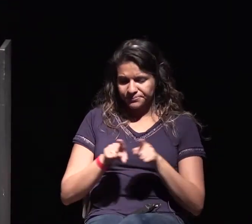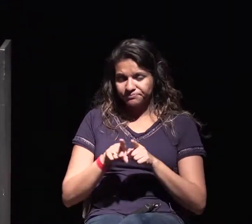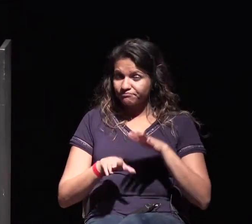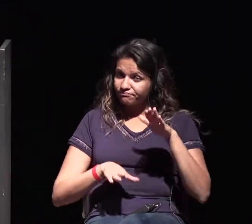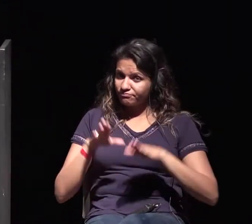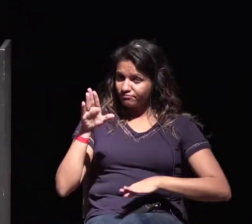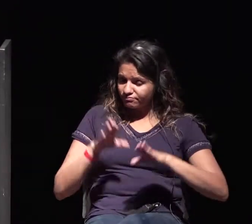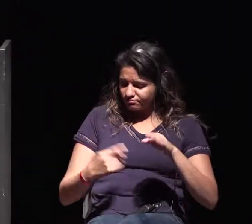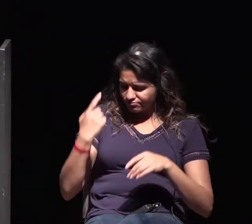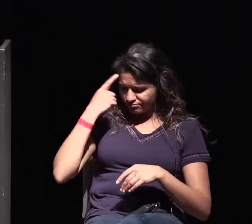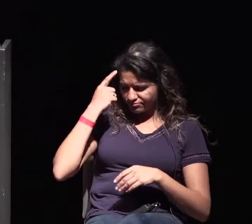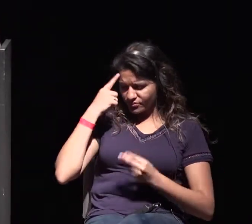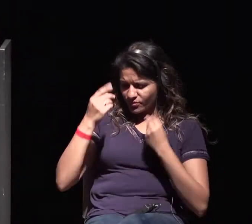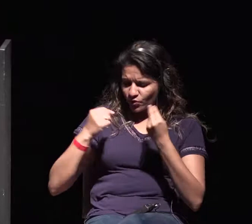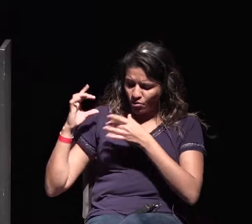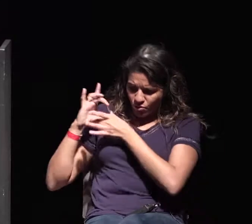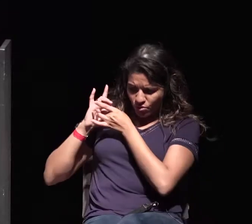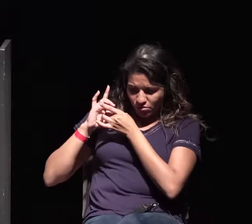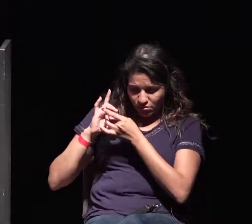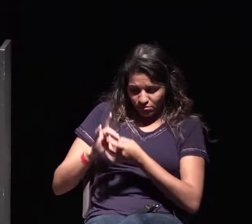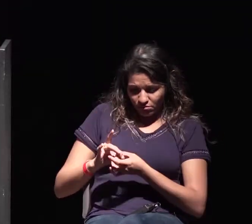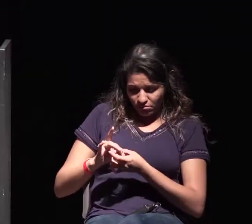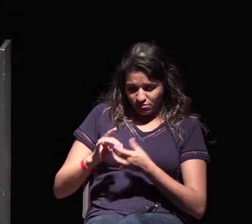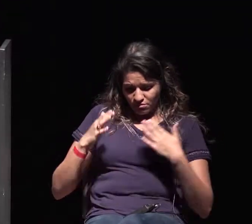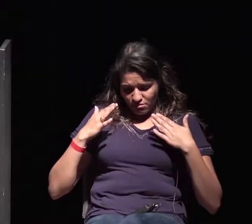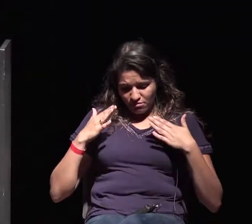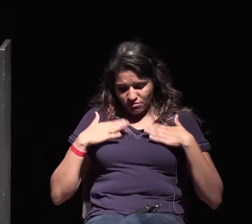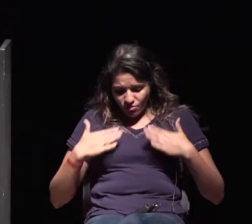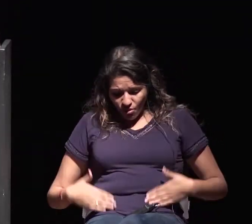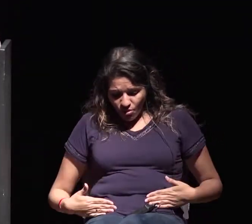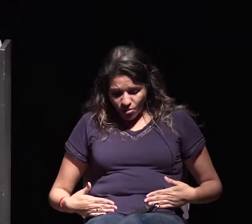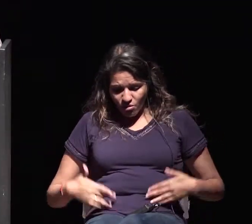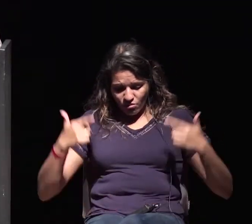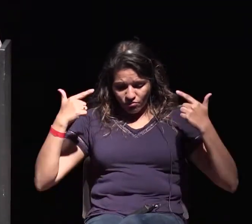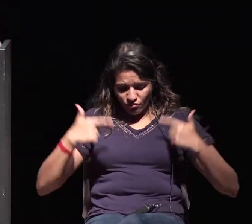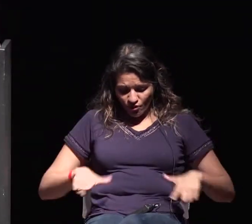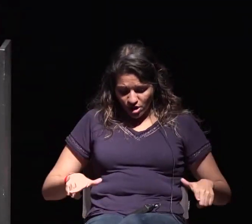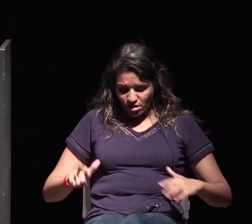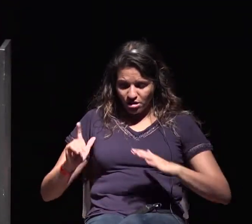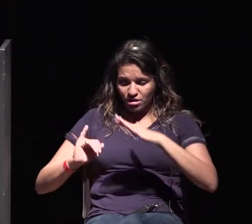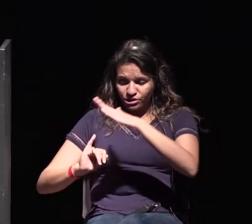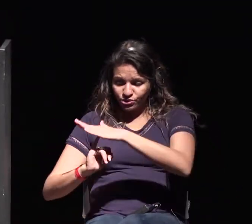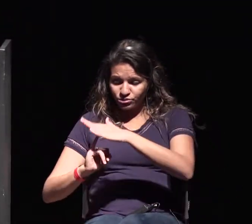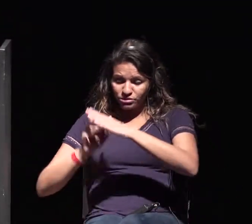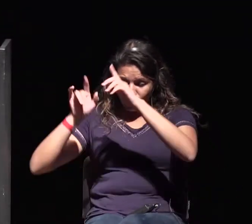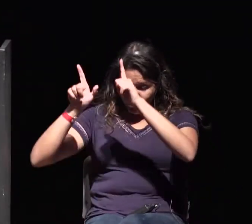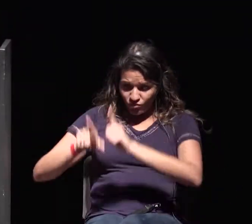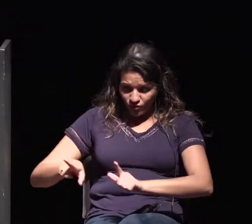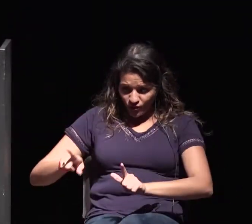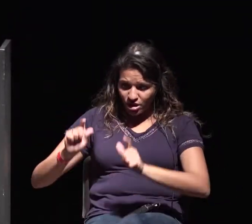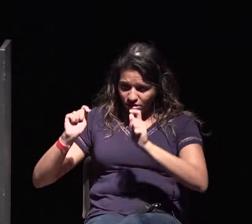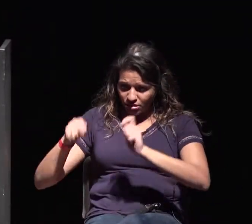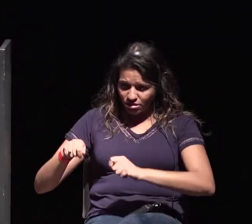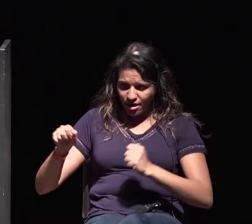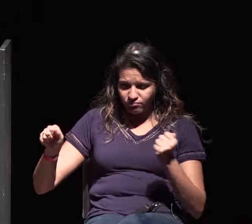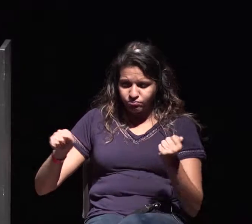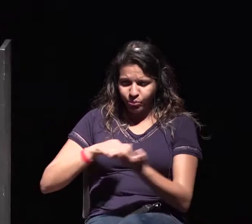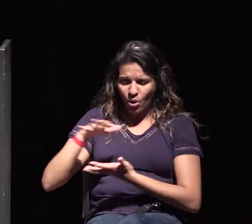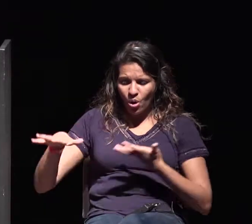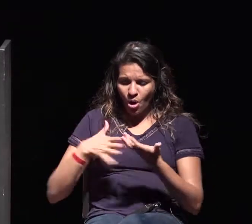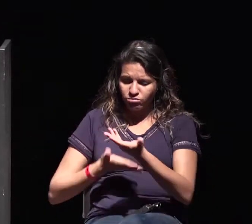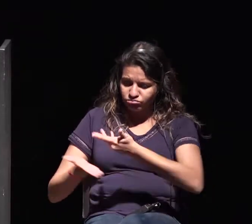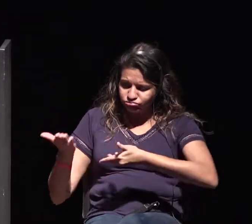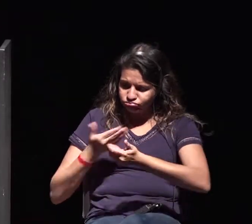institution, a revolution devoid of any endgame, leading to a normalized